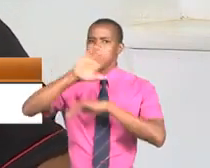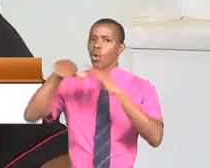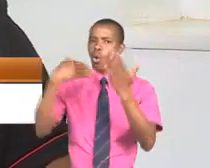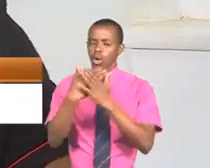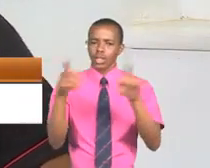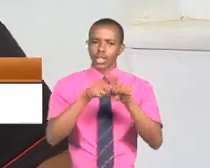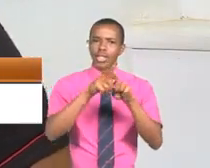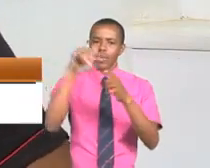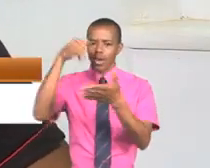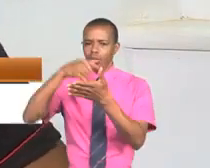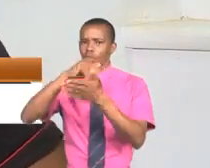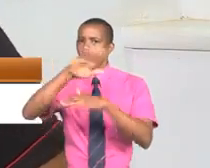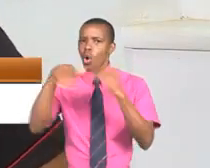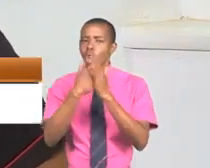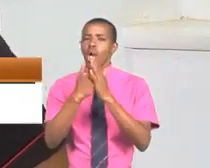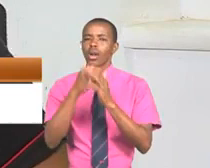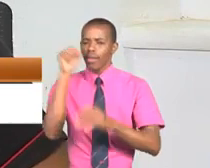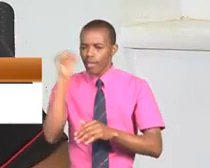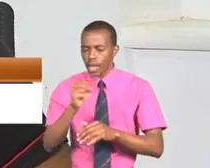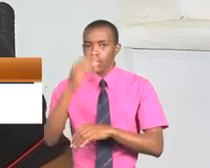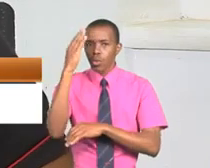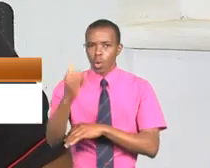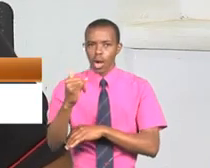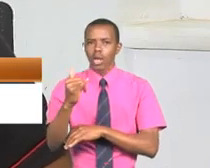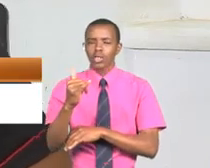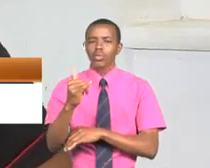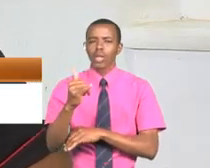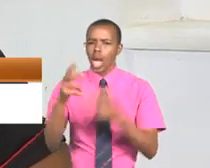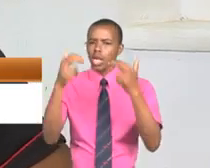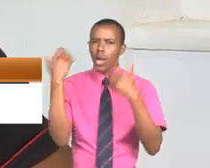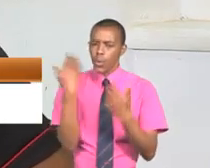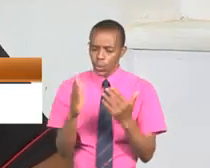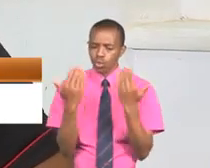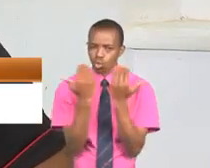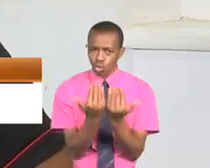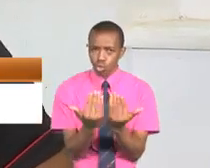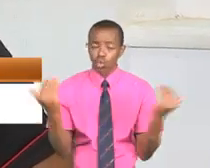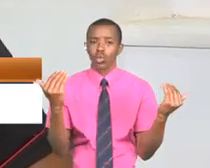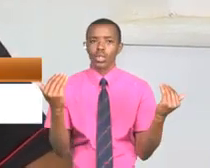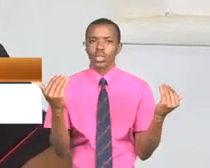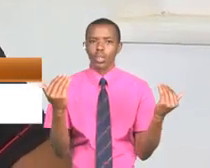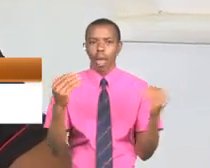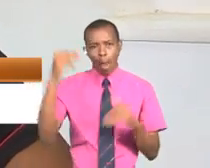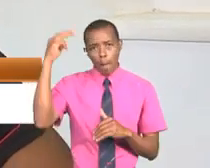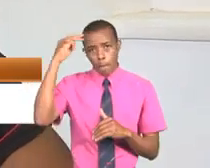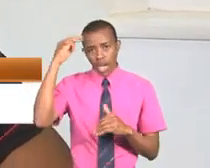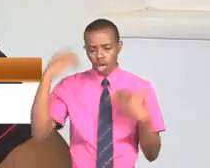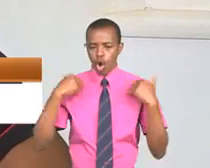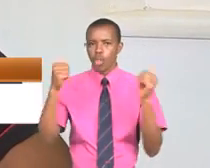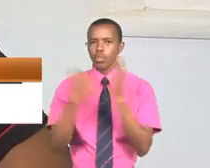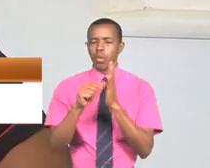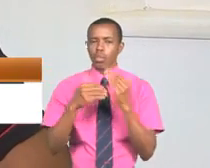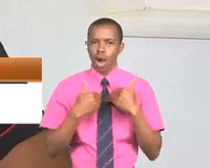cuts across all age bracket, because we've heard of even children who have mental health conditions. We